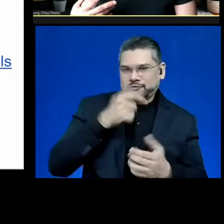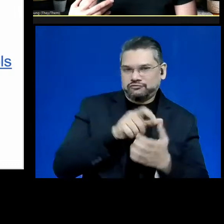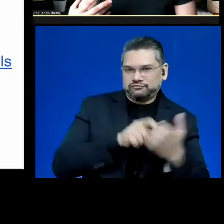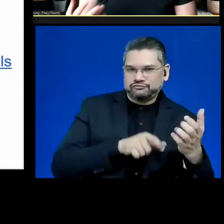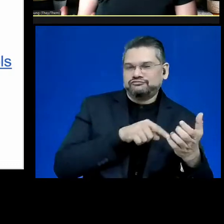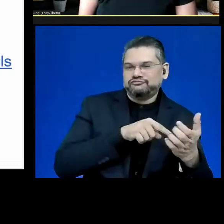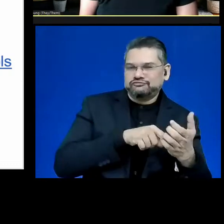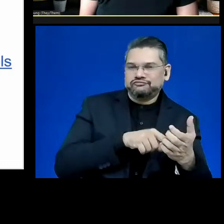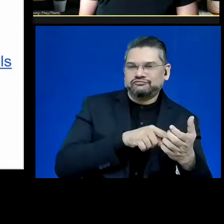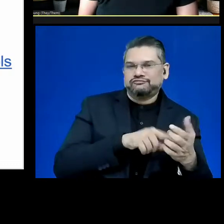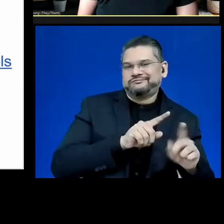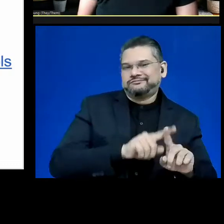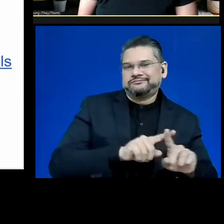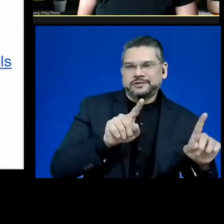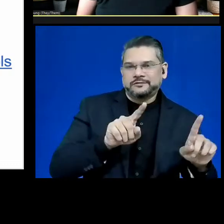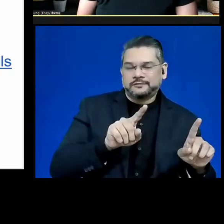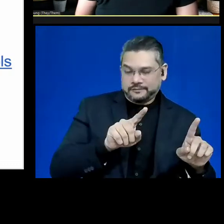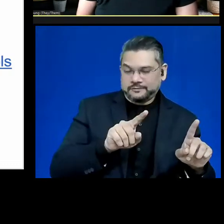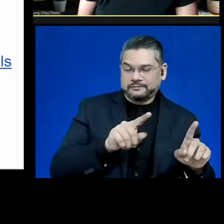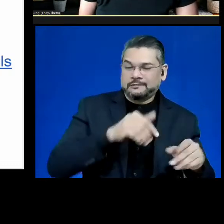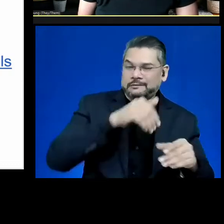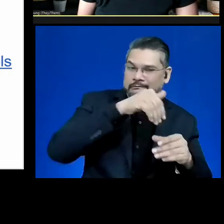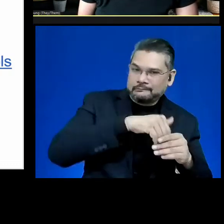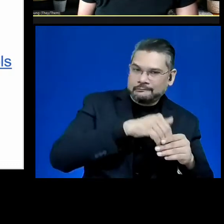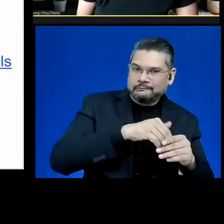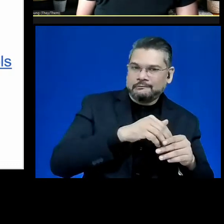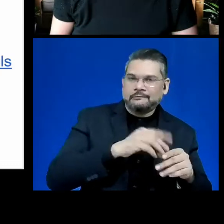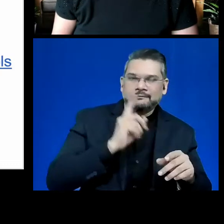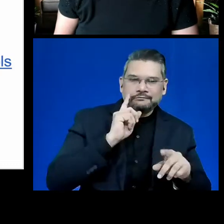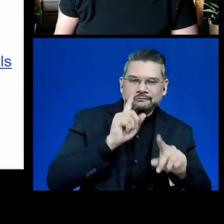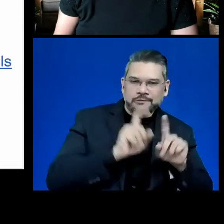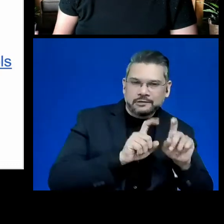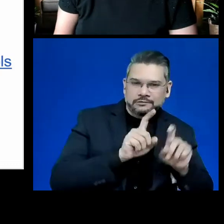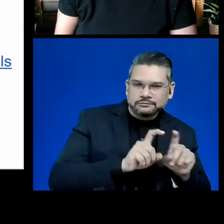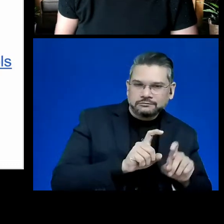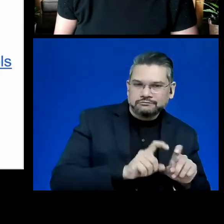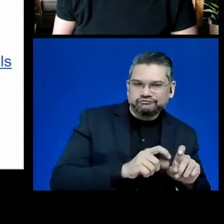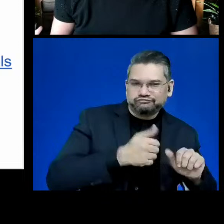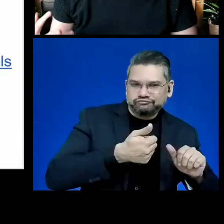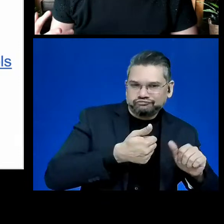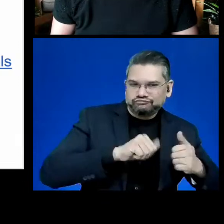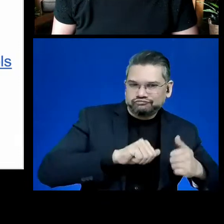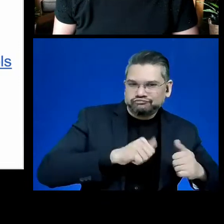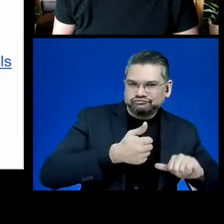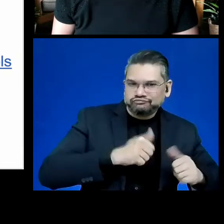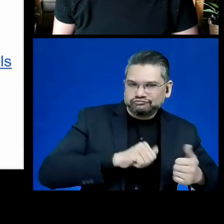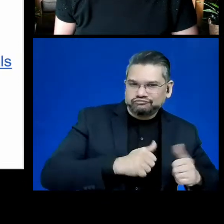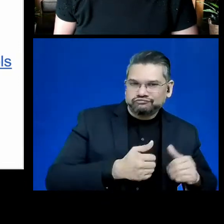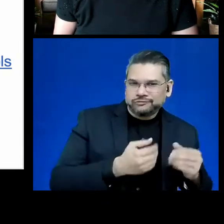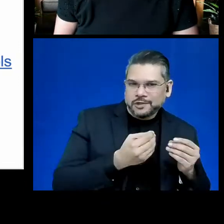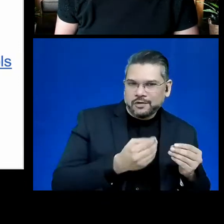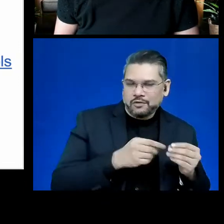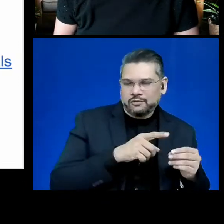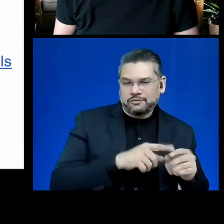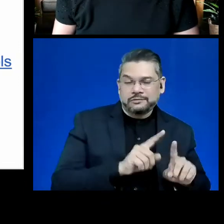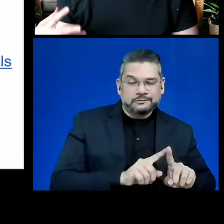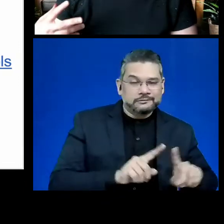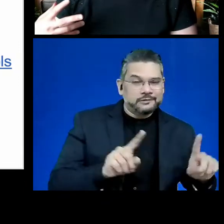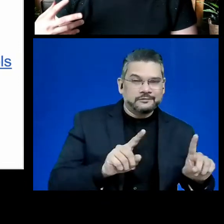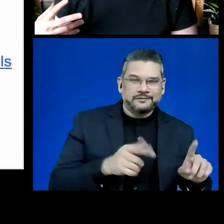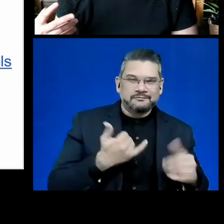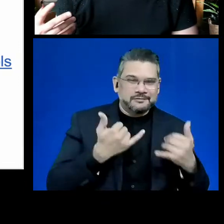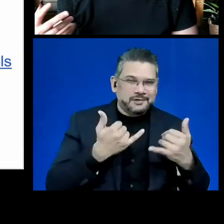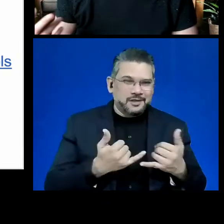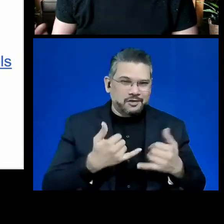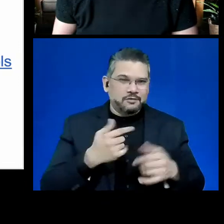and all of the different components you would need to test for a mobile device. Because as you know, different mobile devices act differently,